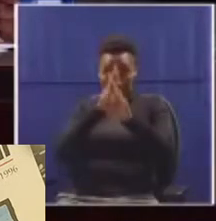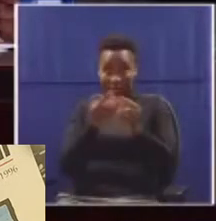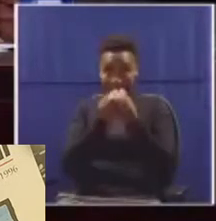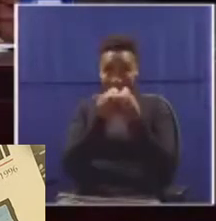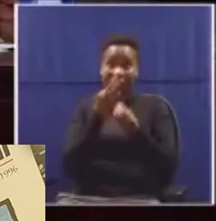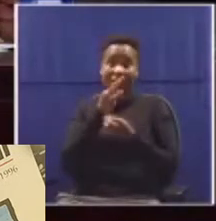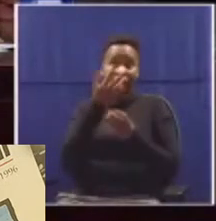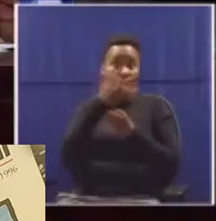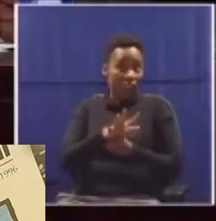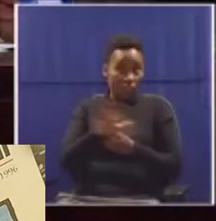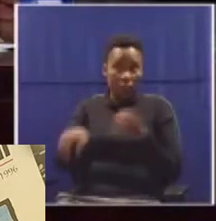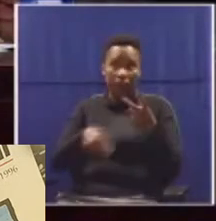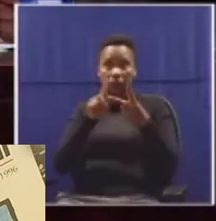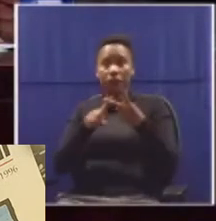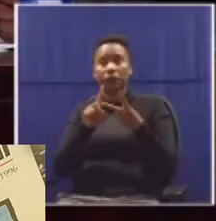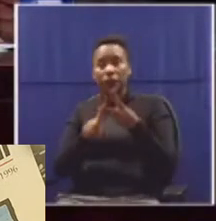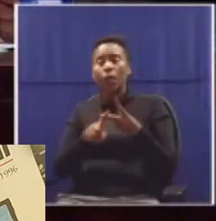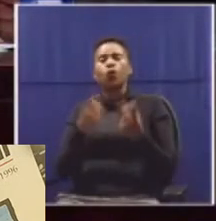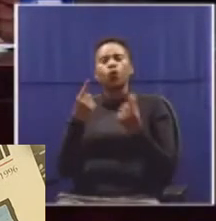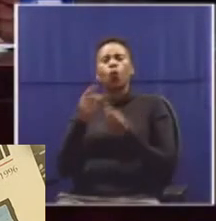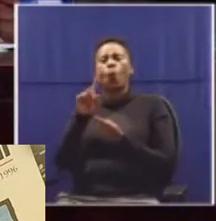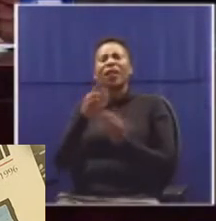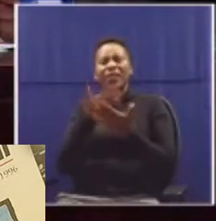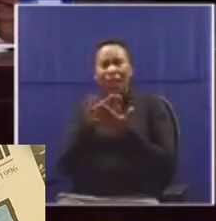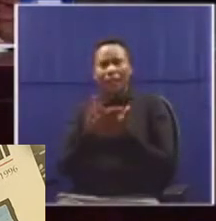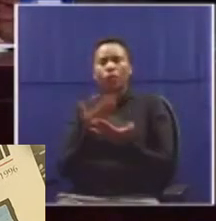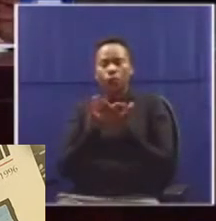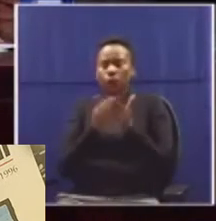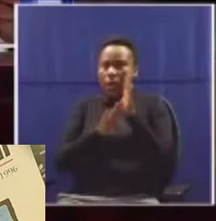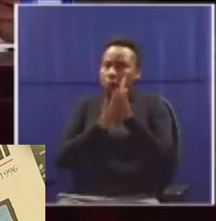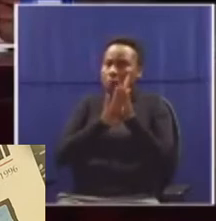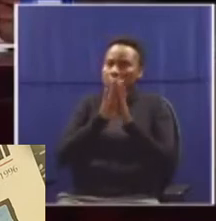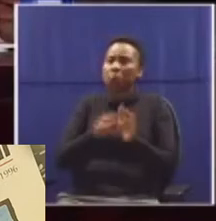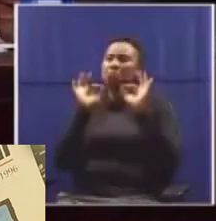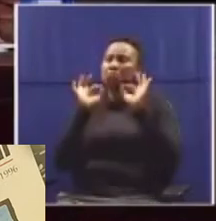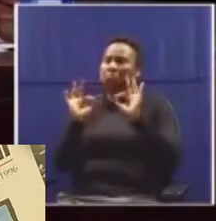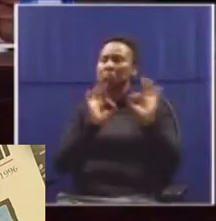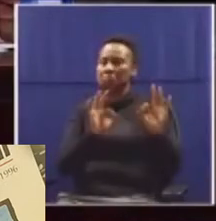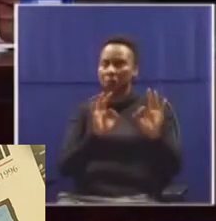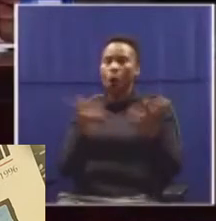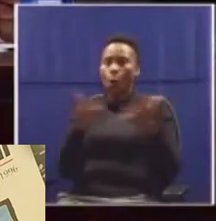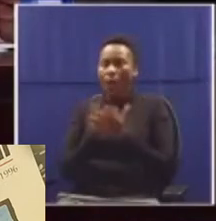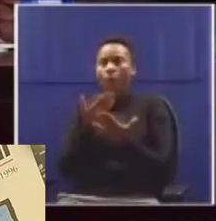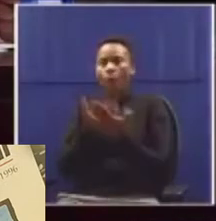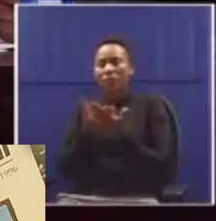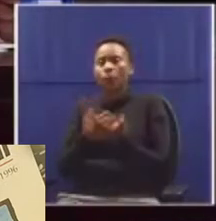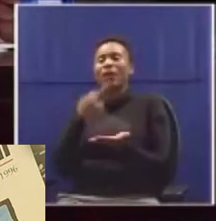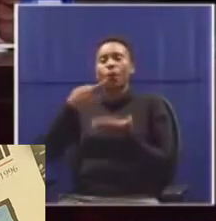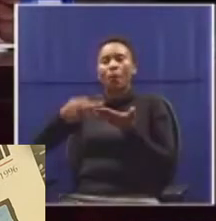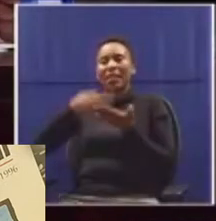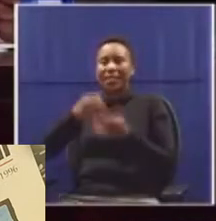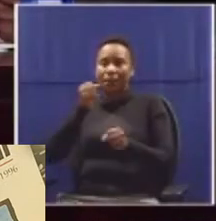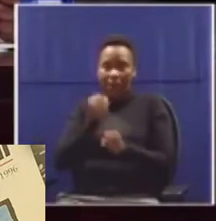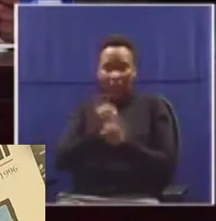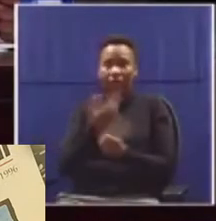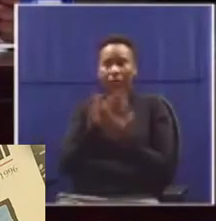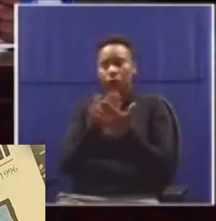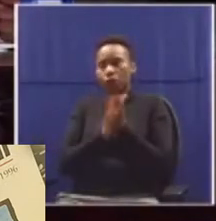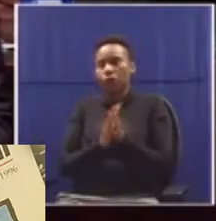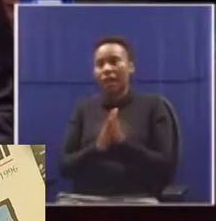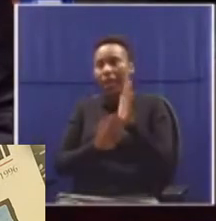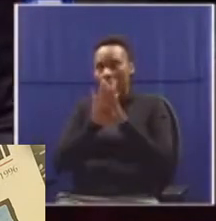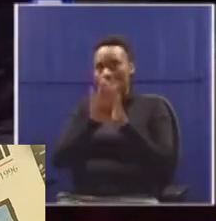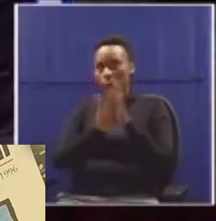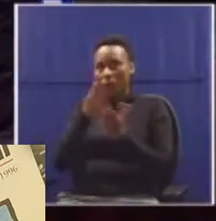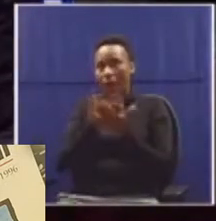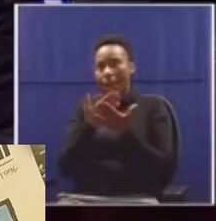factors two what can be done to improve Effectiveness and where possible make a recommendations to improve the ability